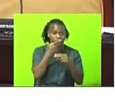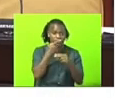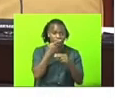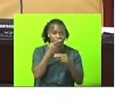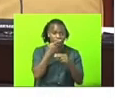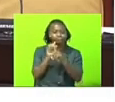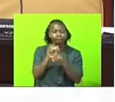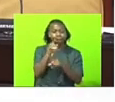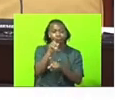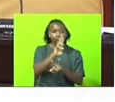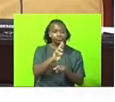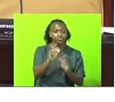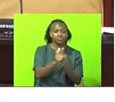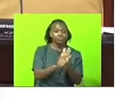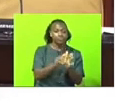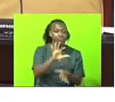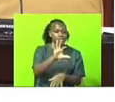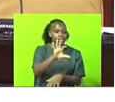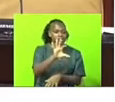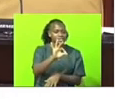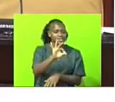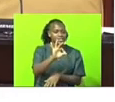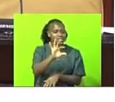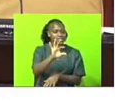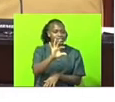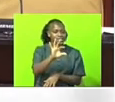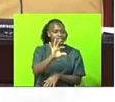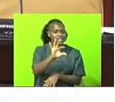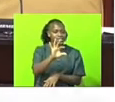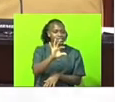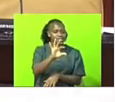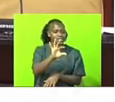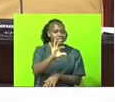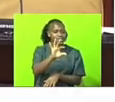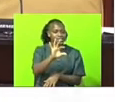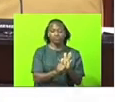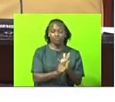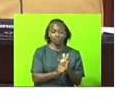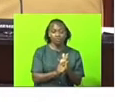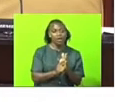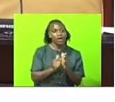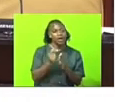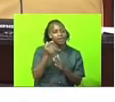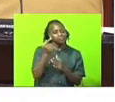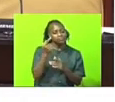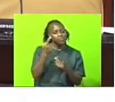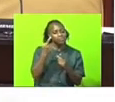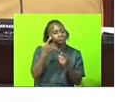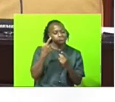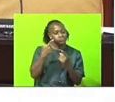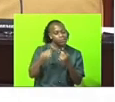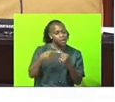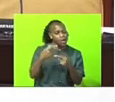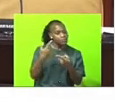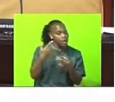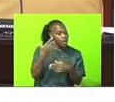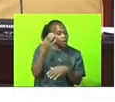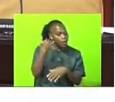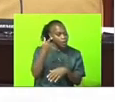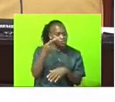and dusted. A member shall vacate his seat. Now, that requires